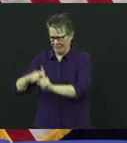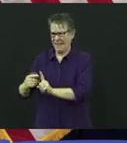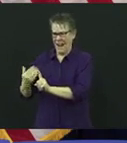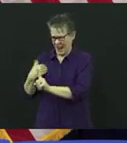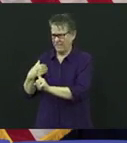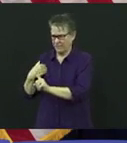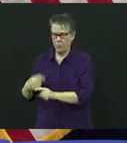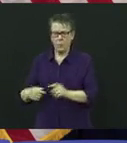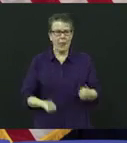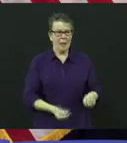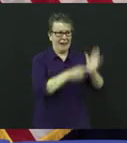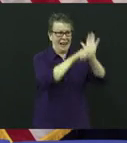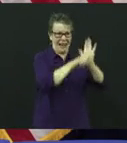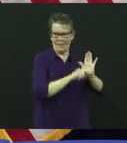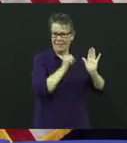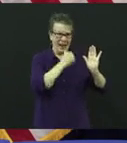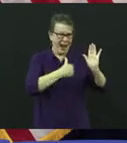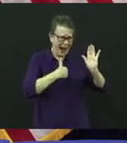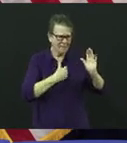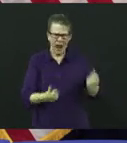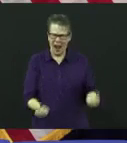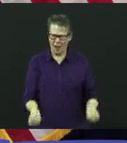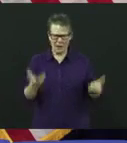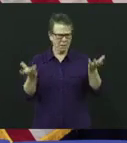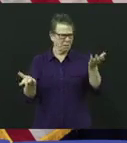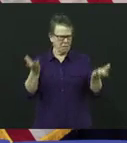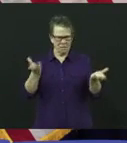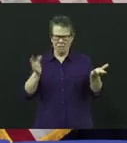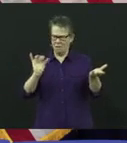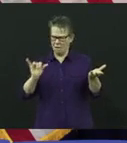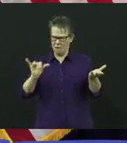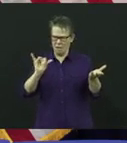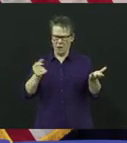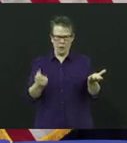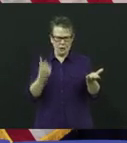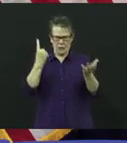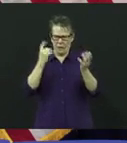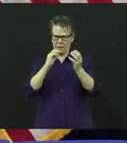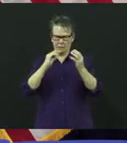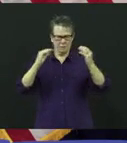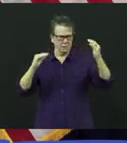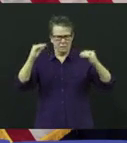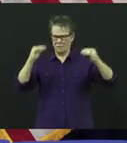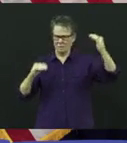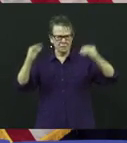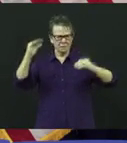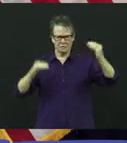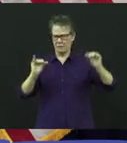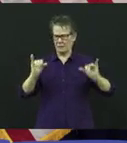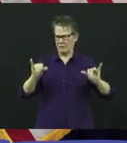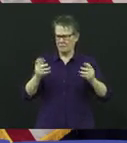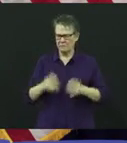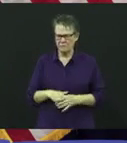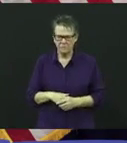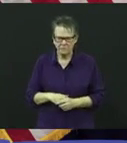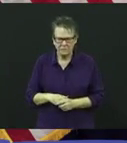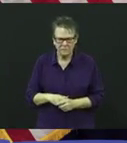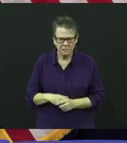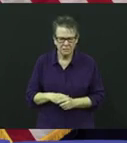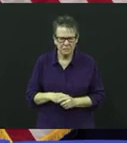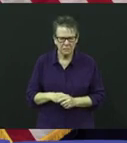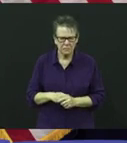We understand what it's like being cooped up at home, but we need you to continue to stay at home and do